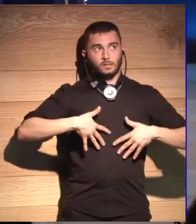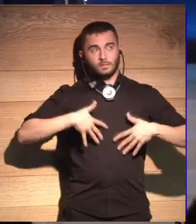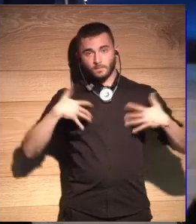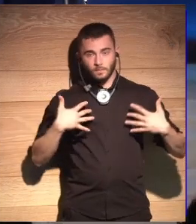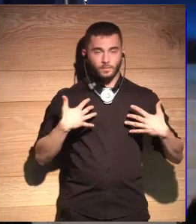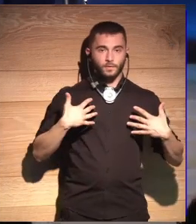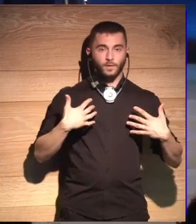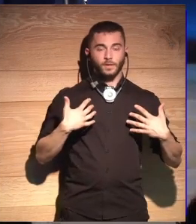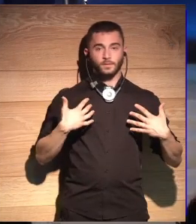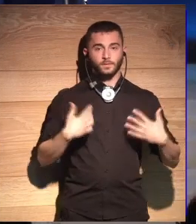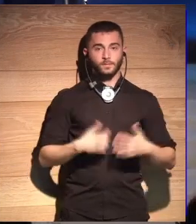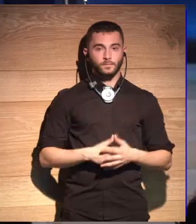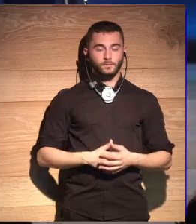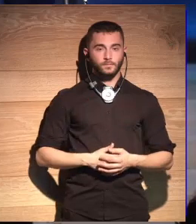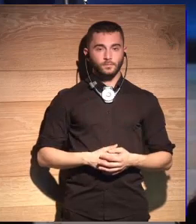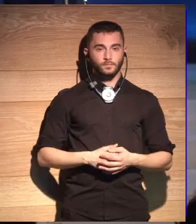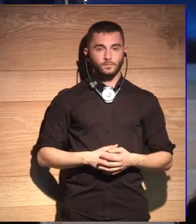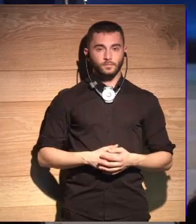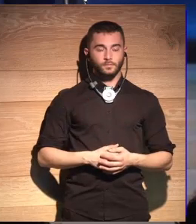I don't think that. I